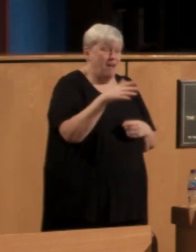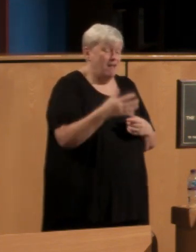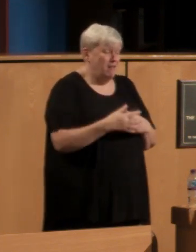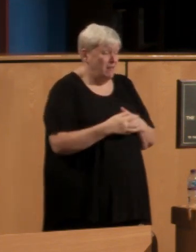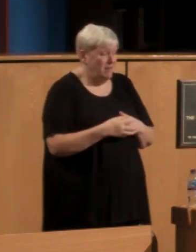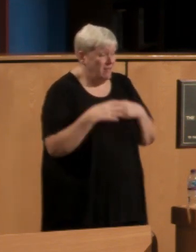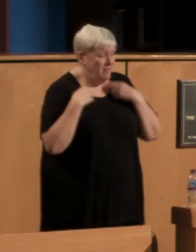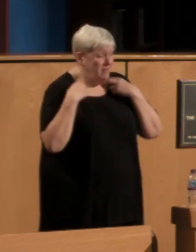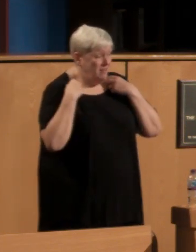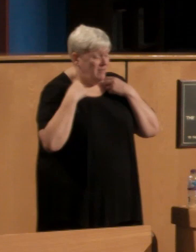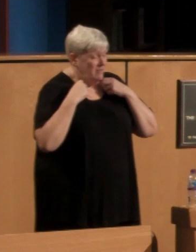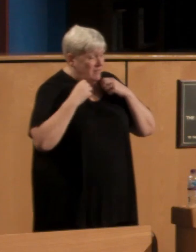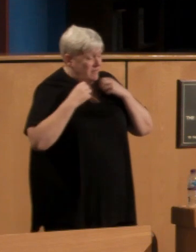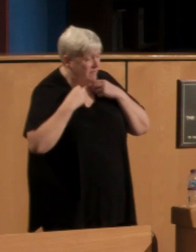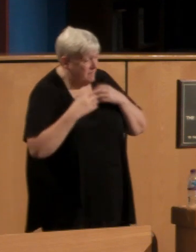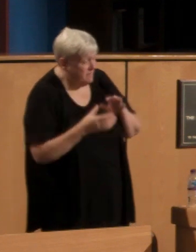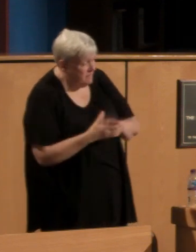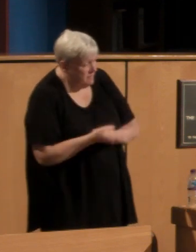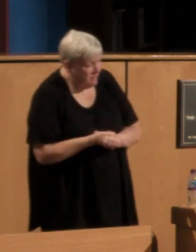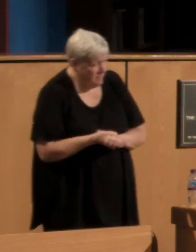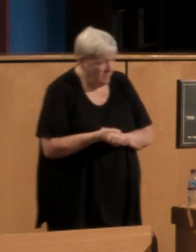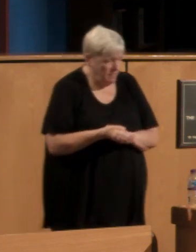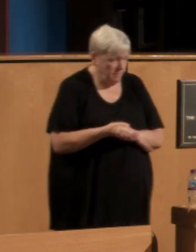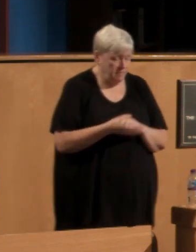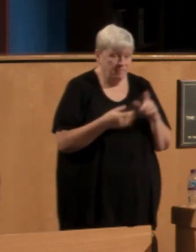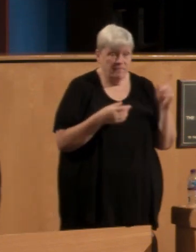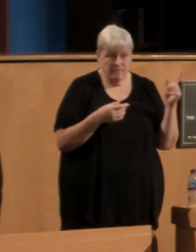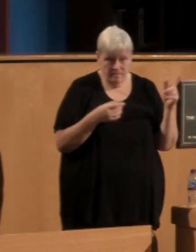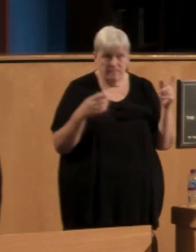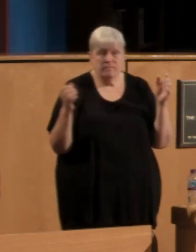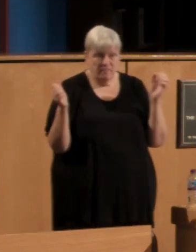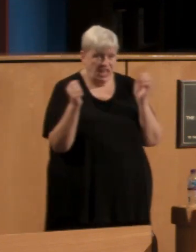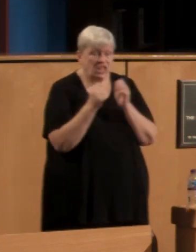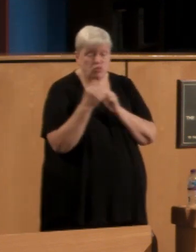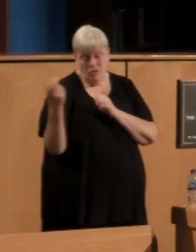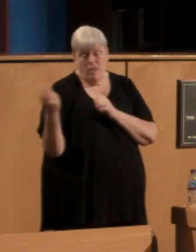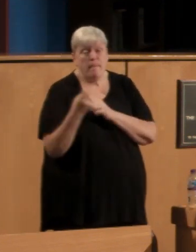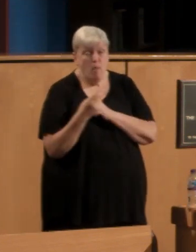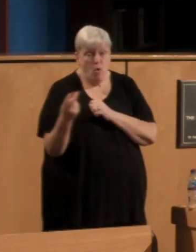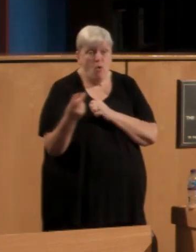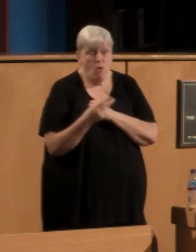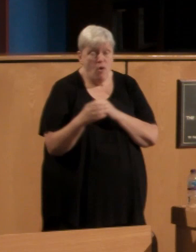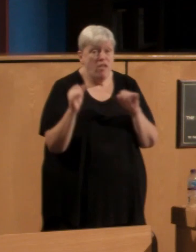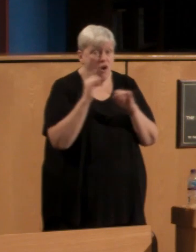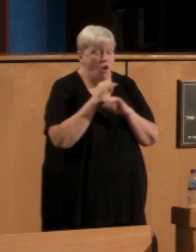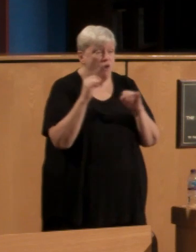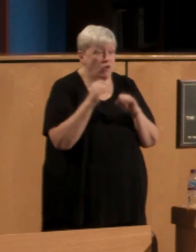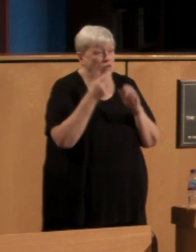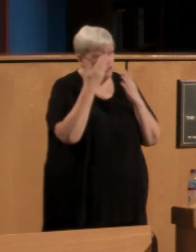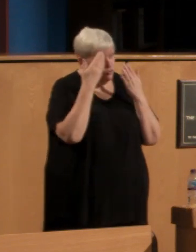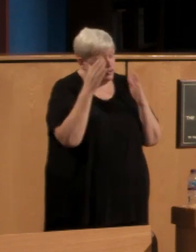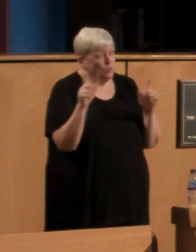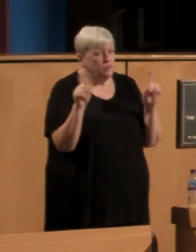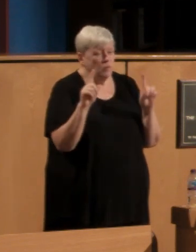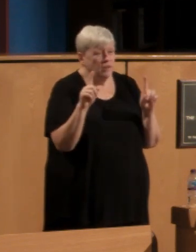think that was a bit too long. Yeah, I very much agree with both of you that horror reflects, like